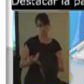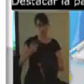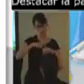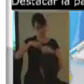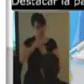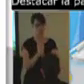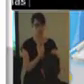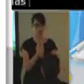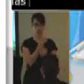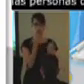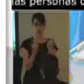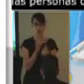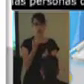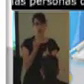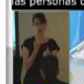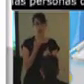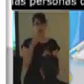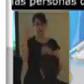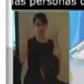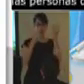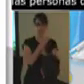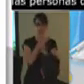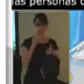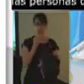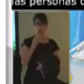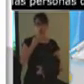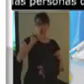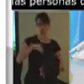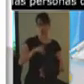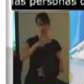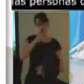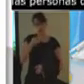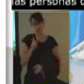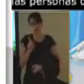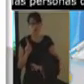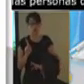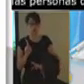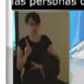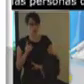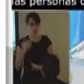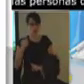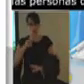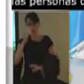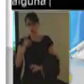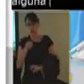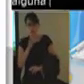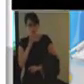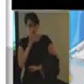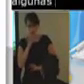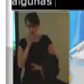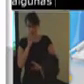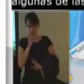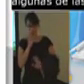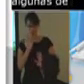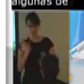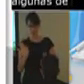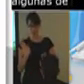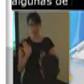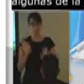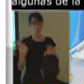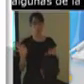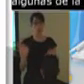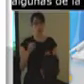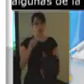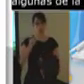And we worked with people with disabilities, some of them with knowledge of gardening, and others who didn't know anything about